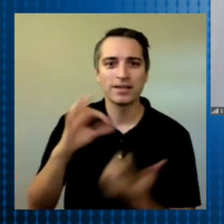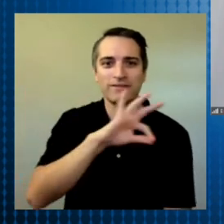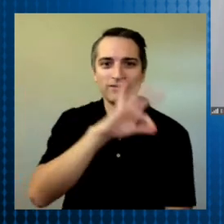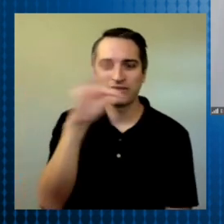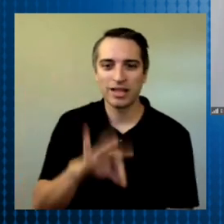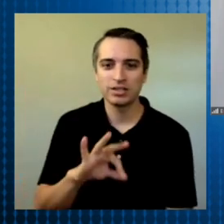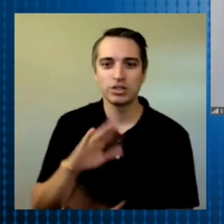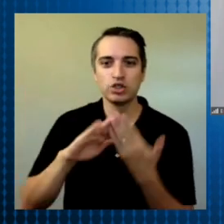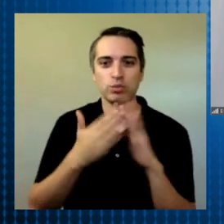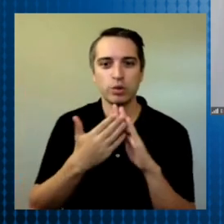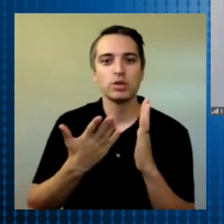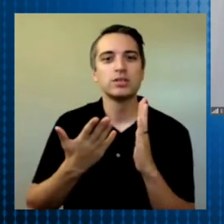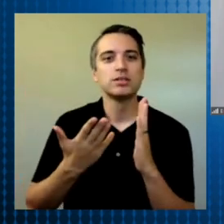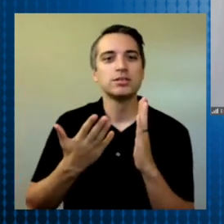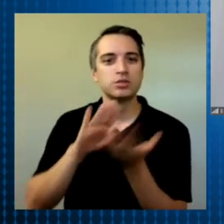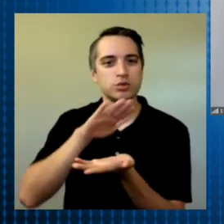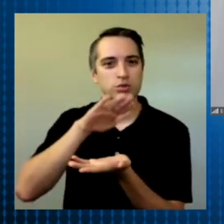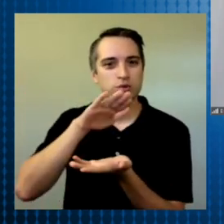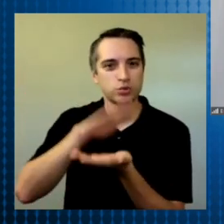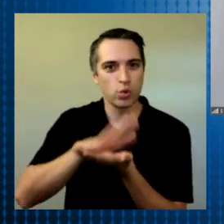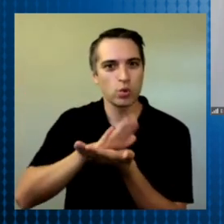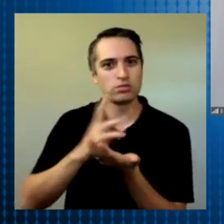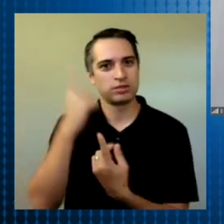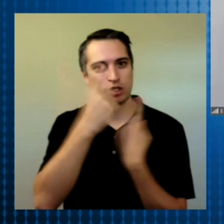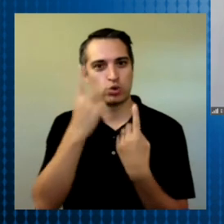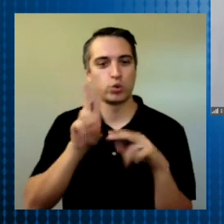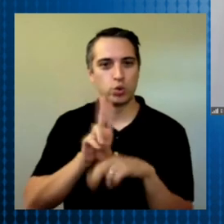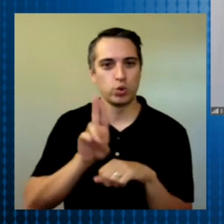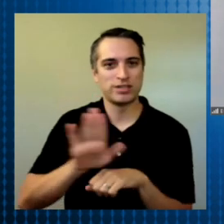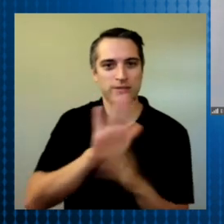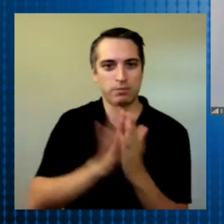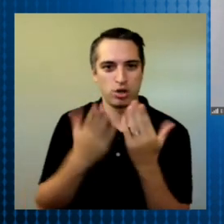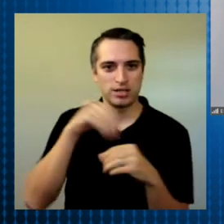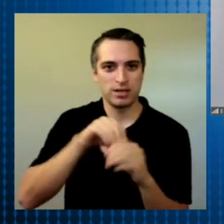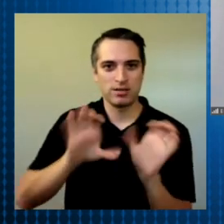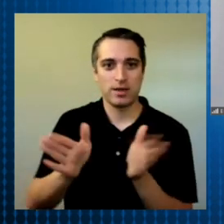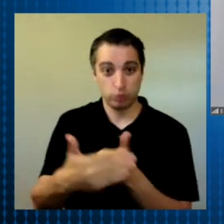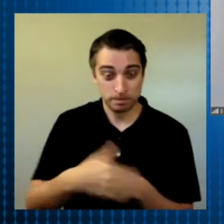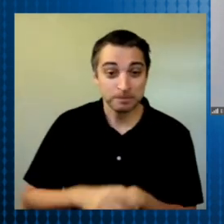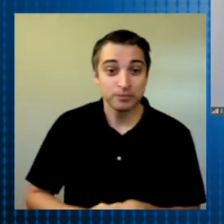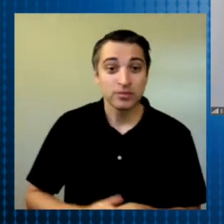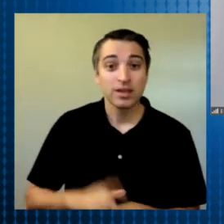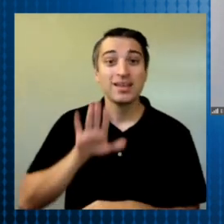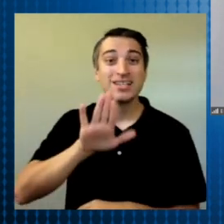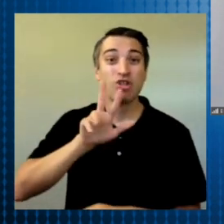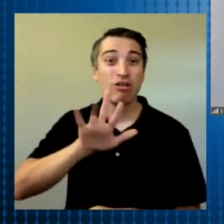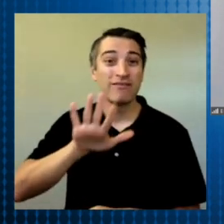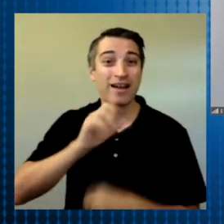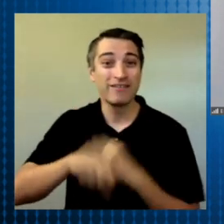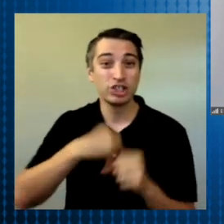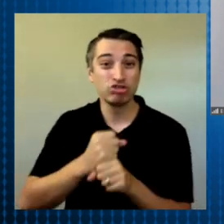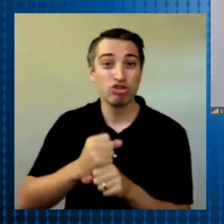book entitled Millionaire Moves in the Classroom. And whereas Dr. Pickard's 35-year entrepreneurial career